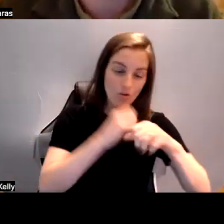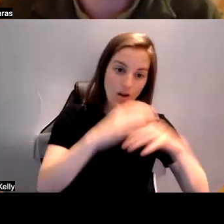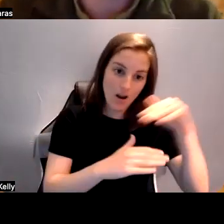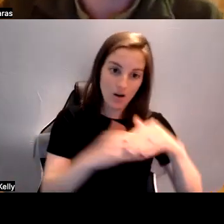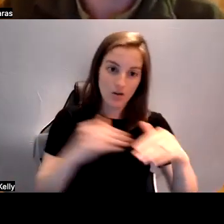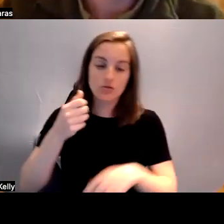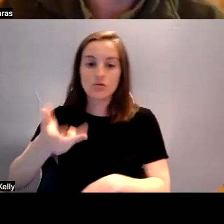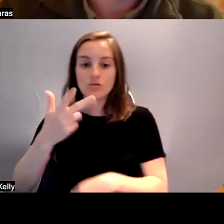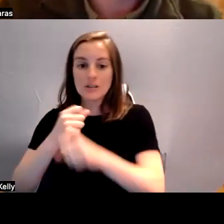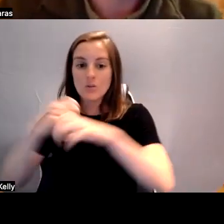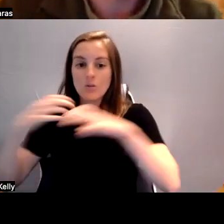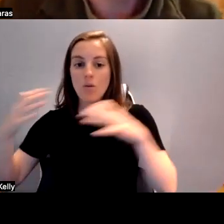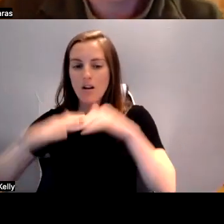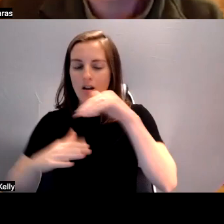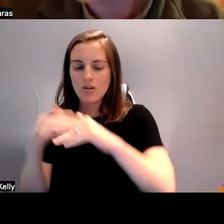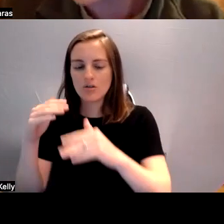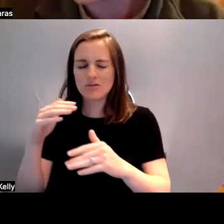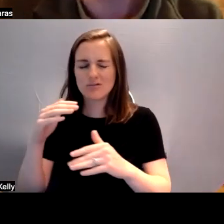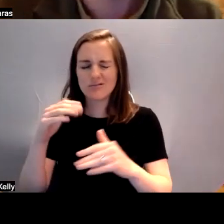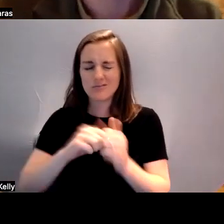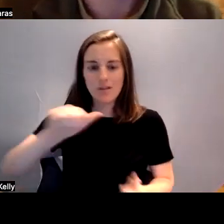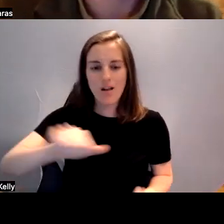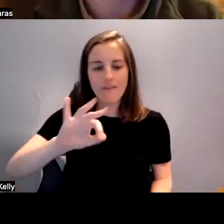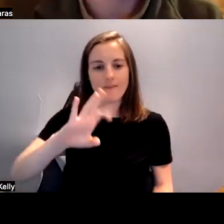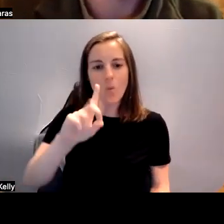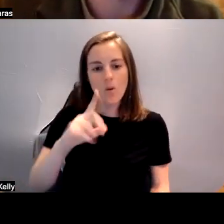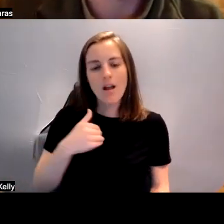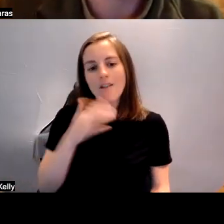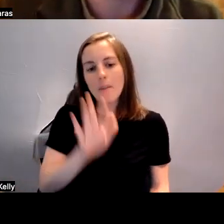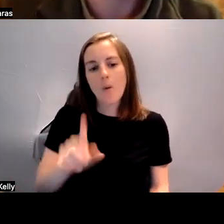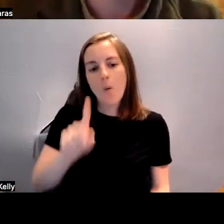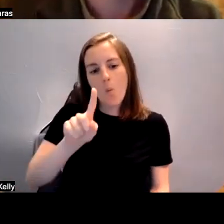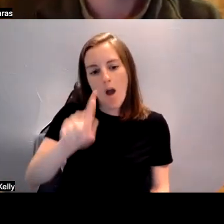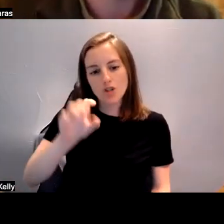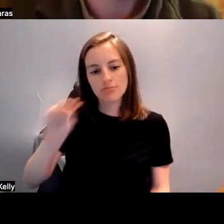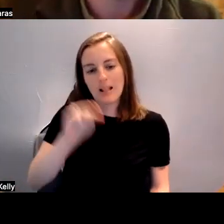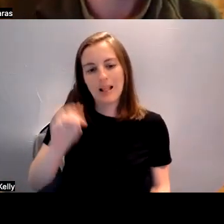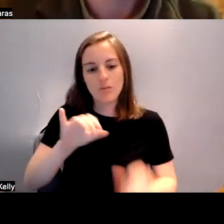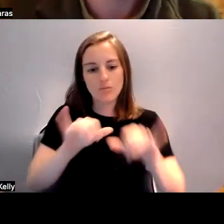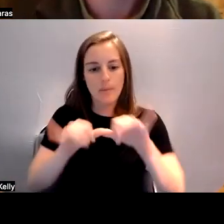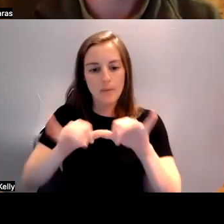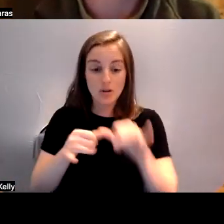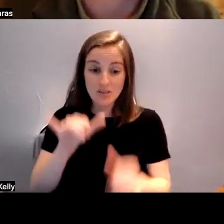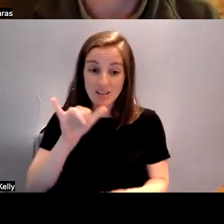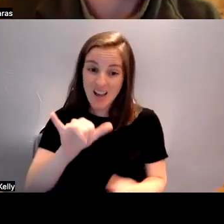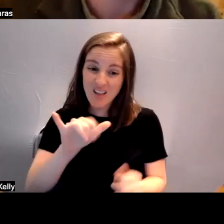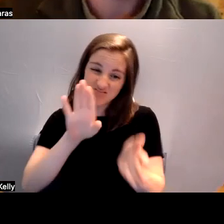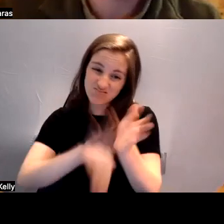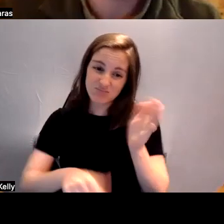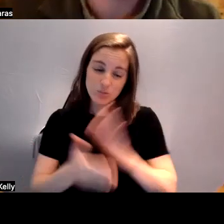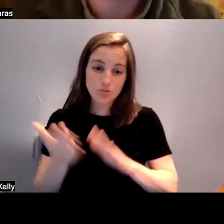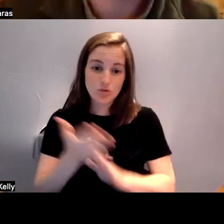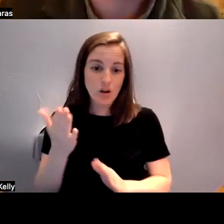is 128, comparing with AlphaFold, which has about 100 million parameters. So this is a really cheap to run even